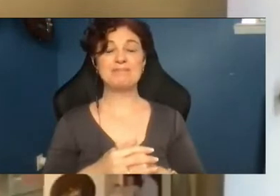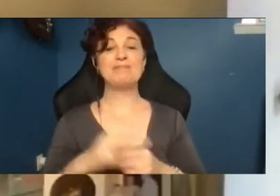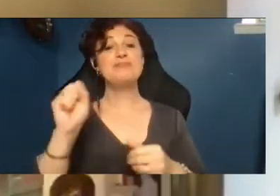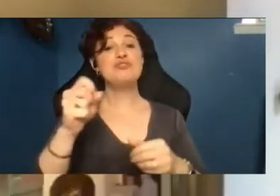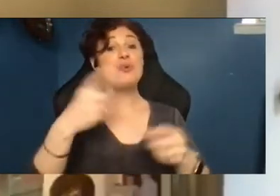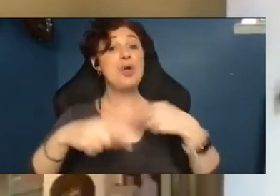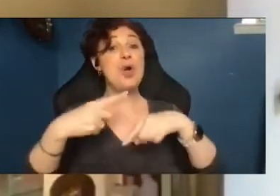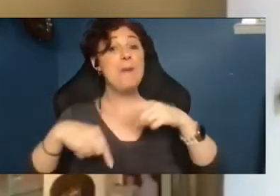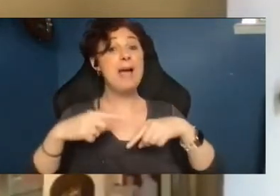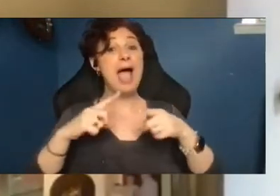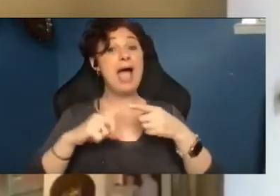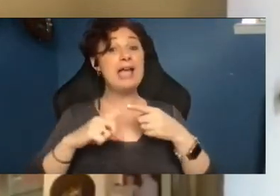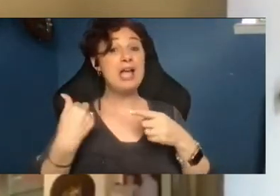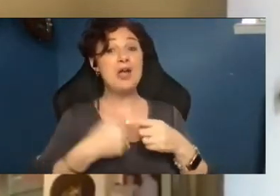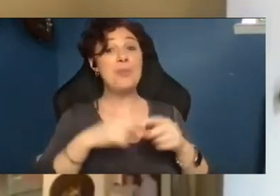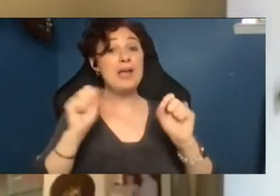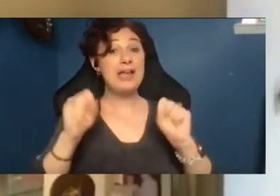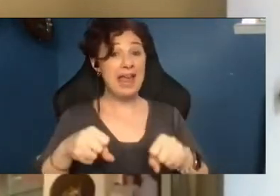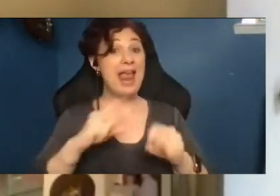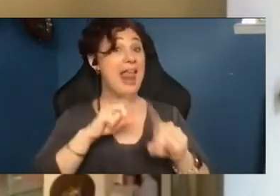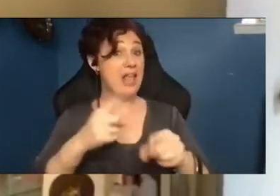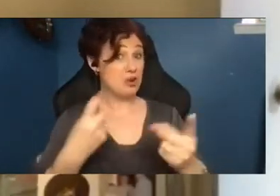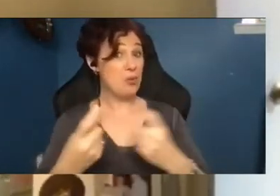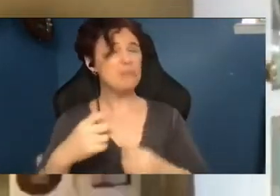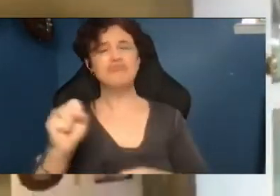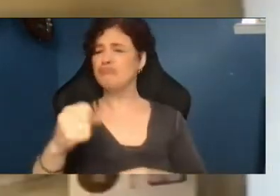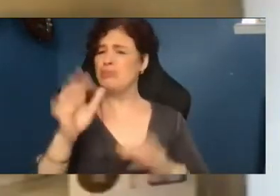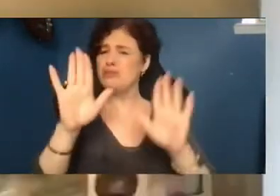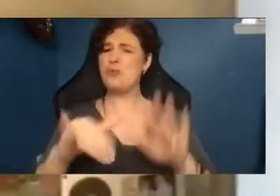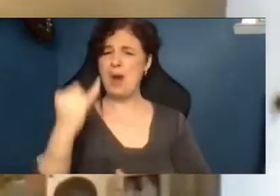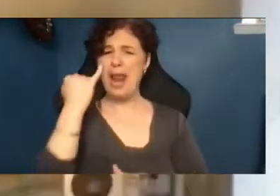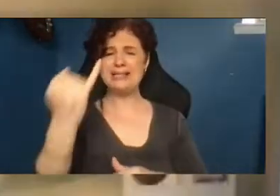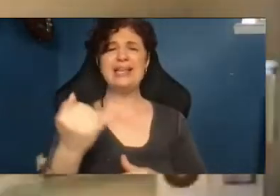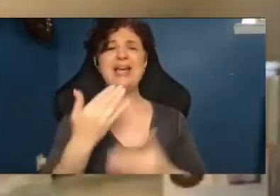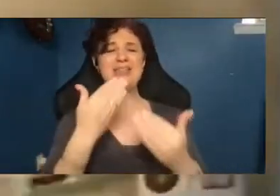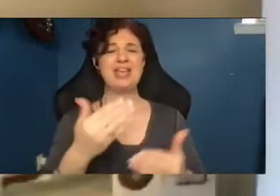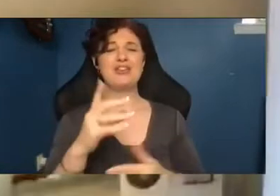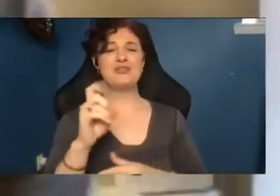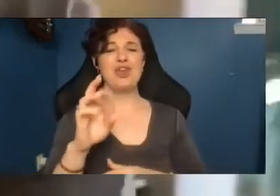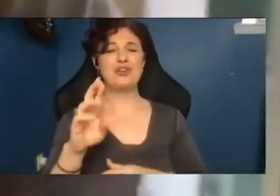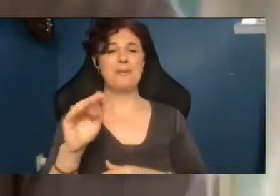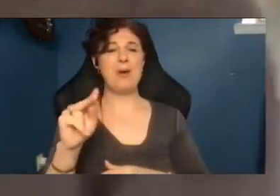to the group room and then we can answer questions? I think that's a great idea. Yeah, thank you, Dr. Bondi.